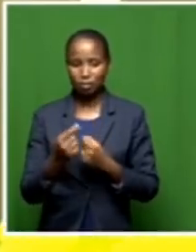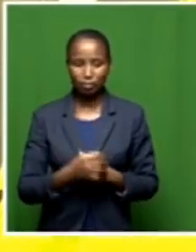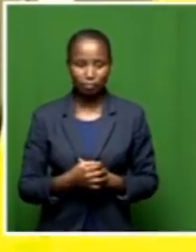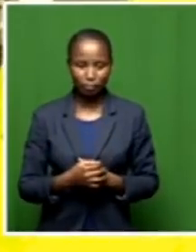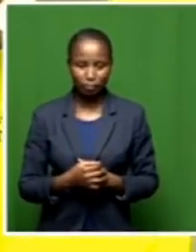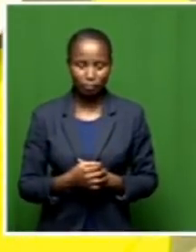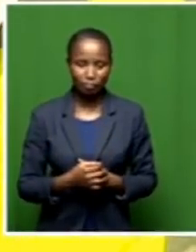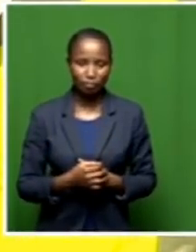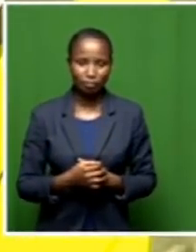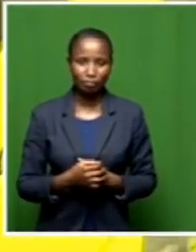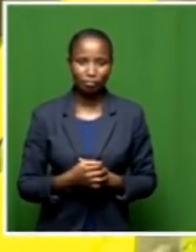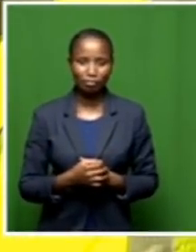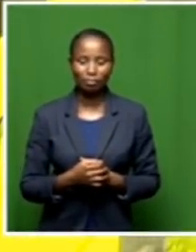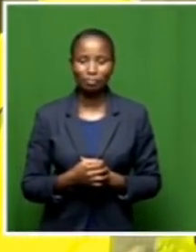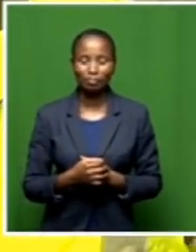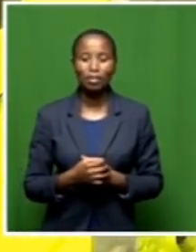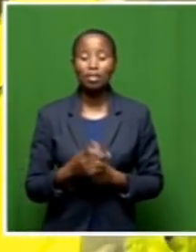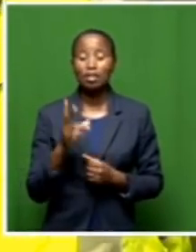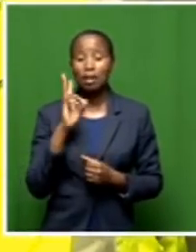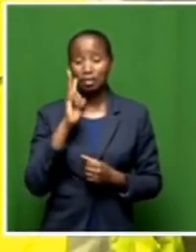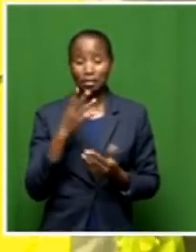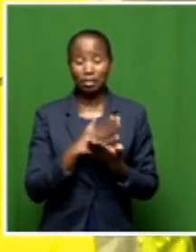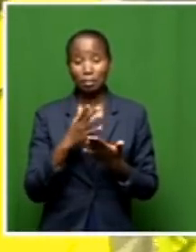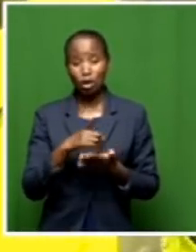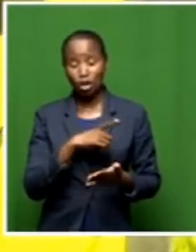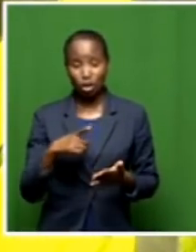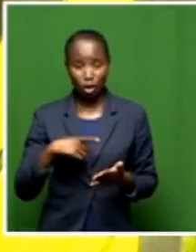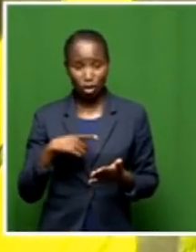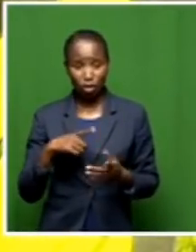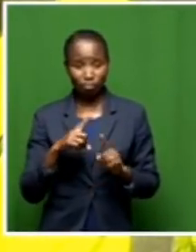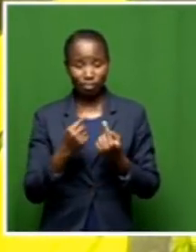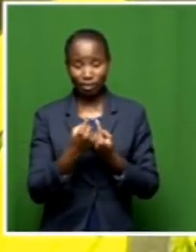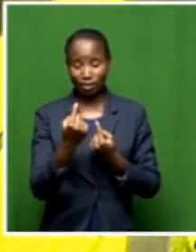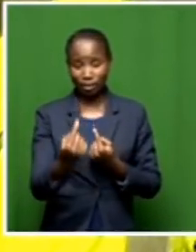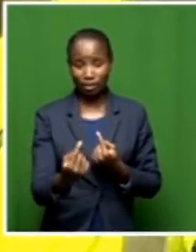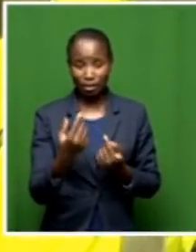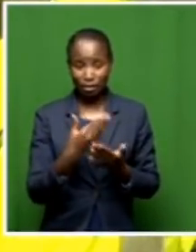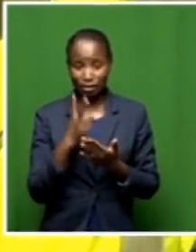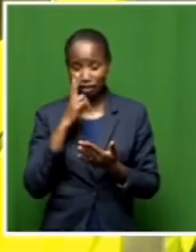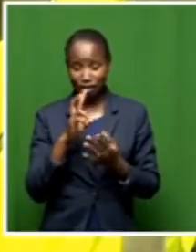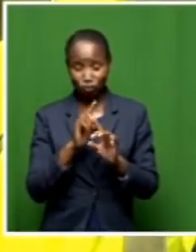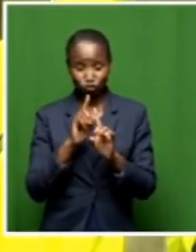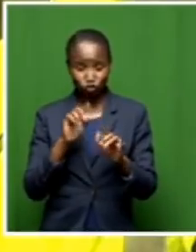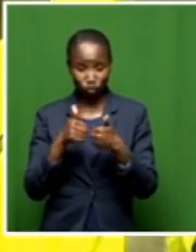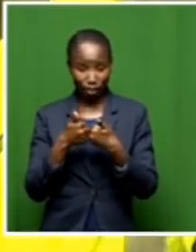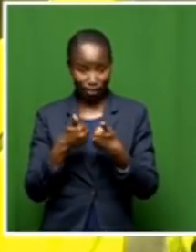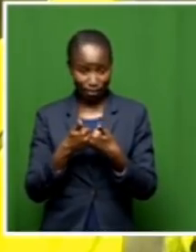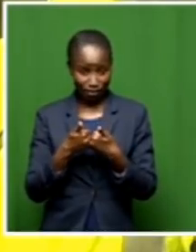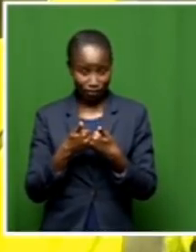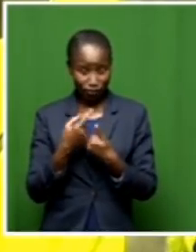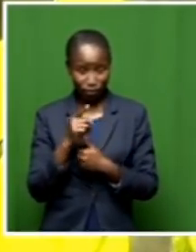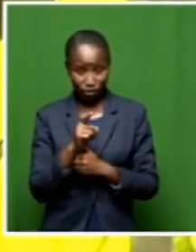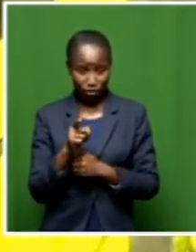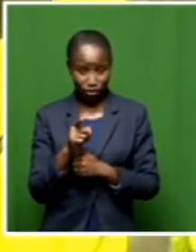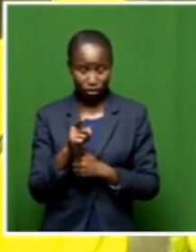distances is also proving to be challenges here for you guys. Yes, especially now with the rain, the wet gravel